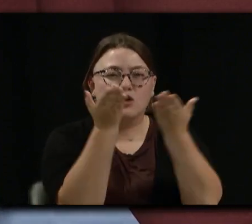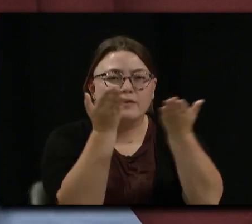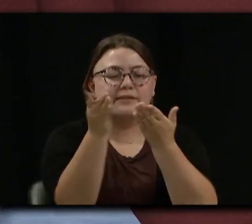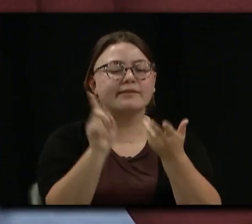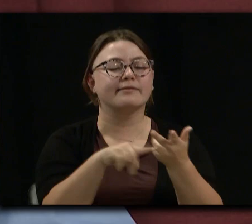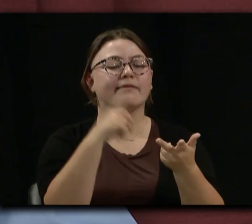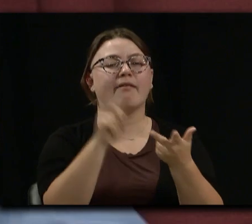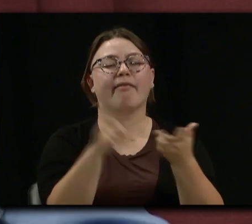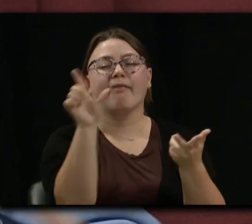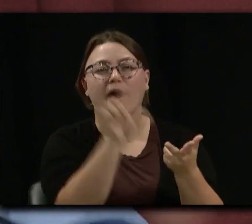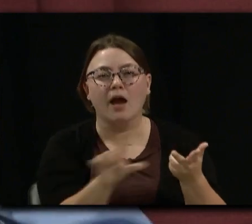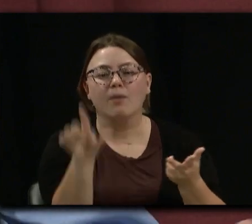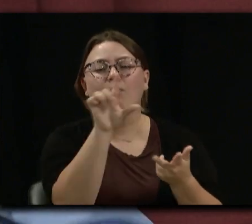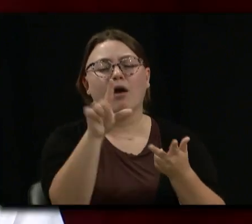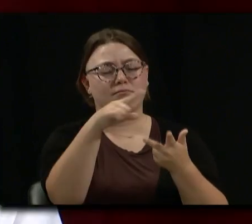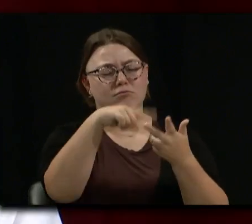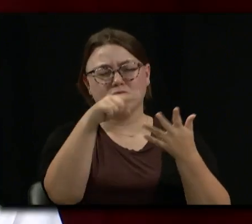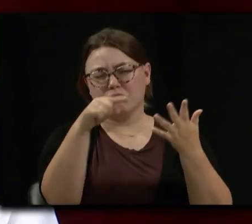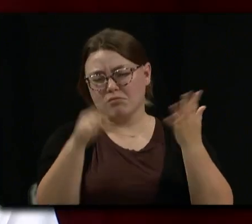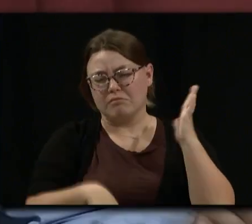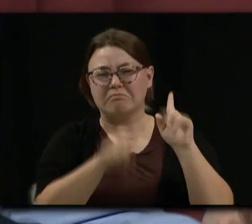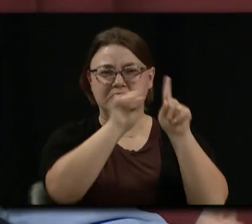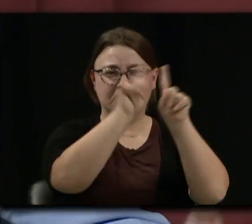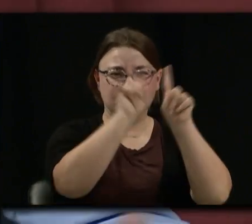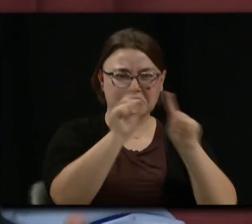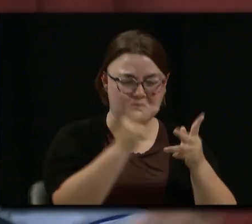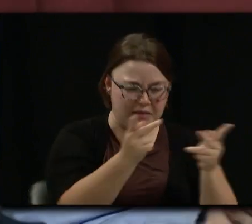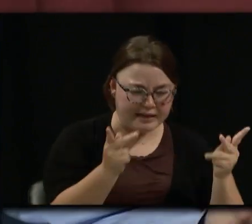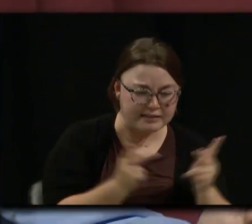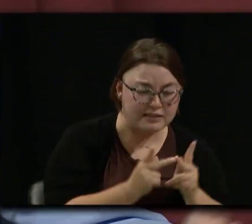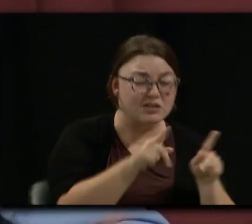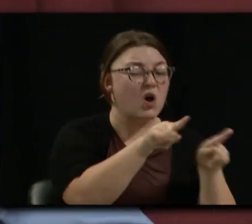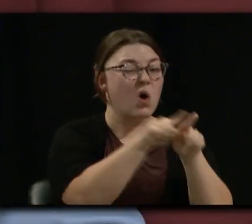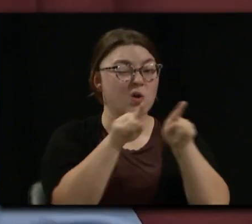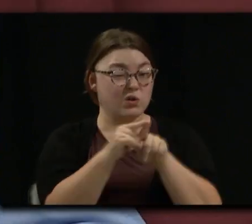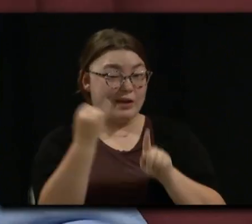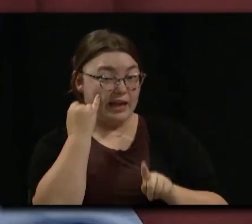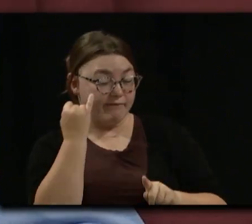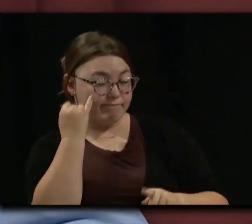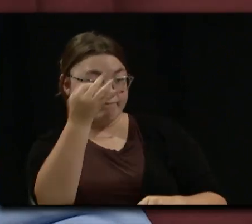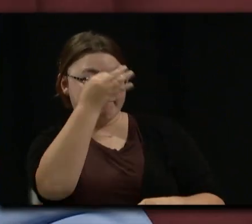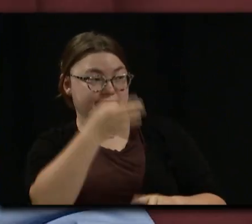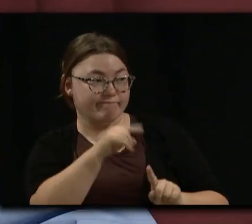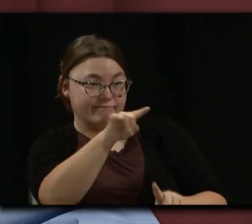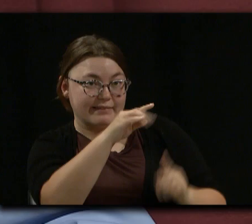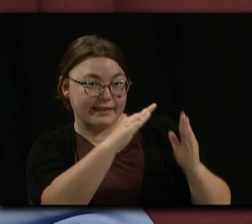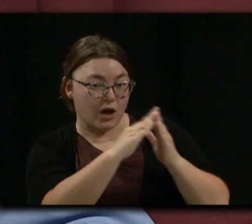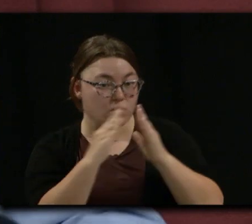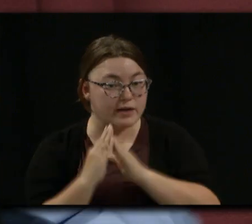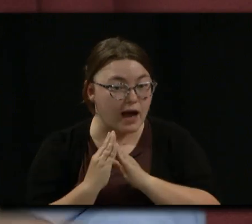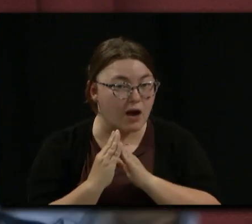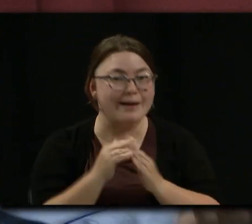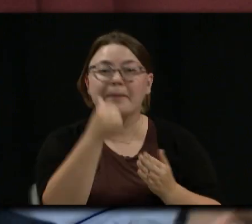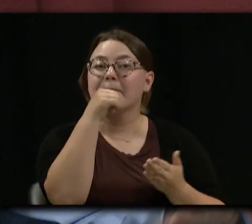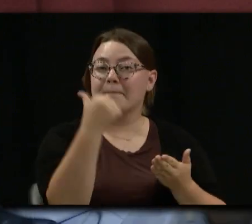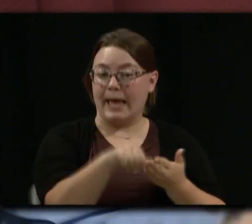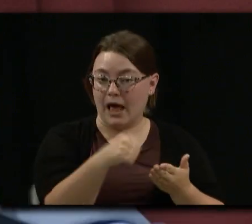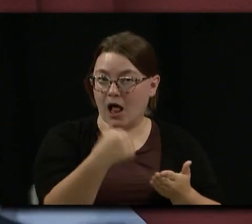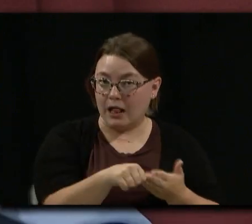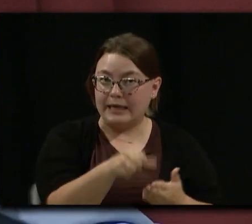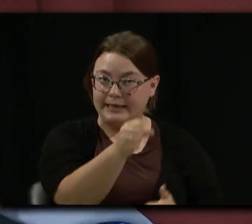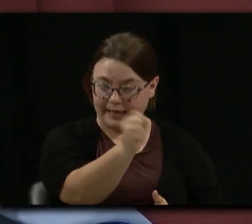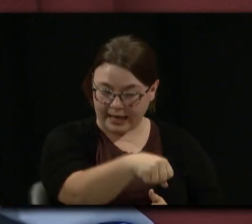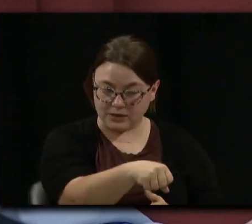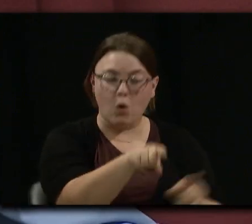can do that. Right. Additionally, if you are downtown and you're dropping it off, I said you can do it through the mail. You can also, we have a